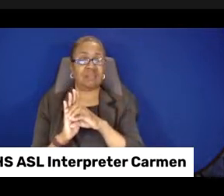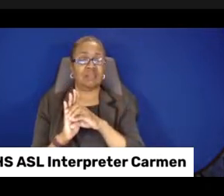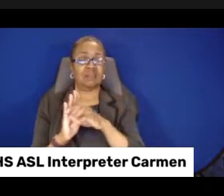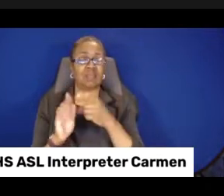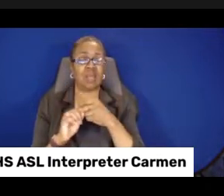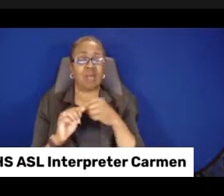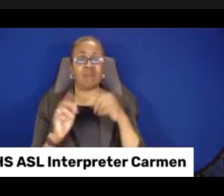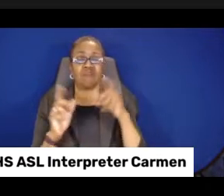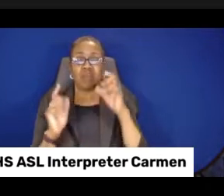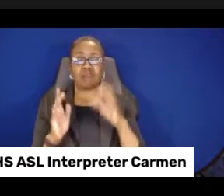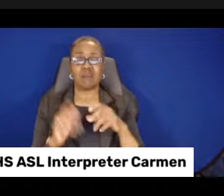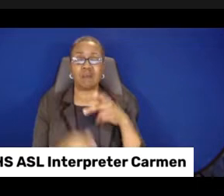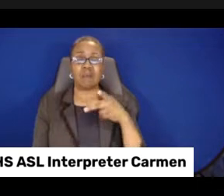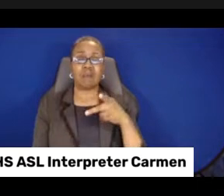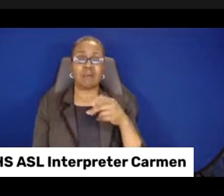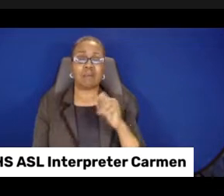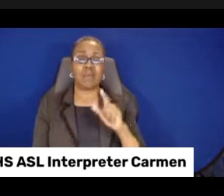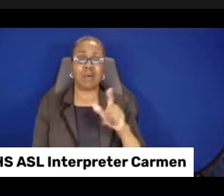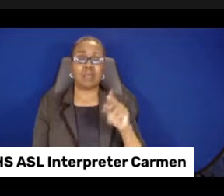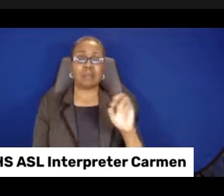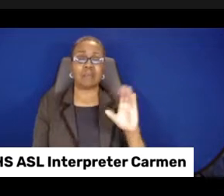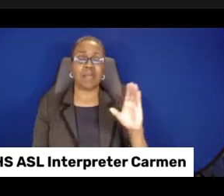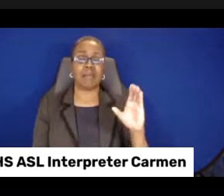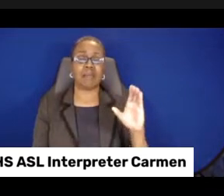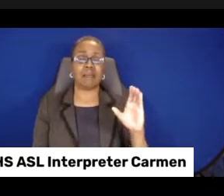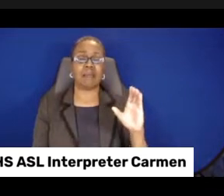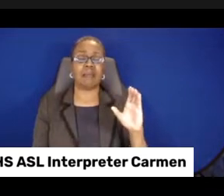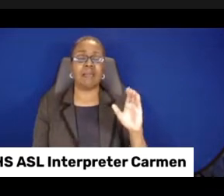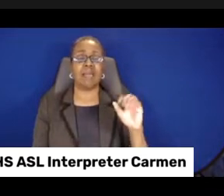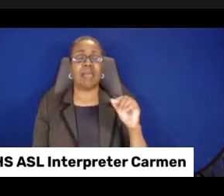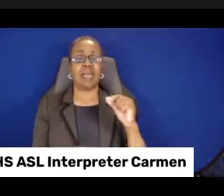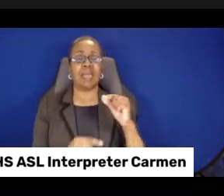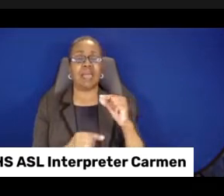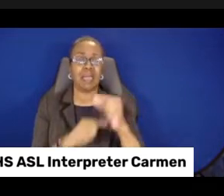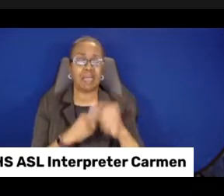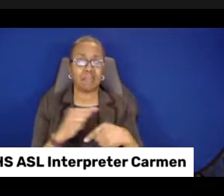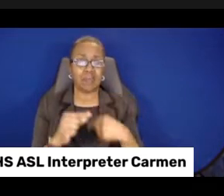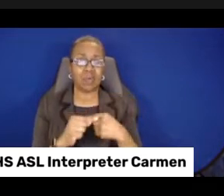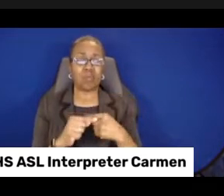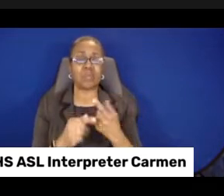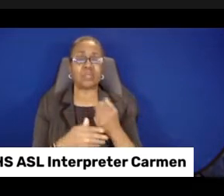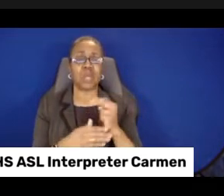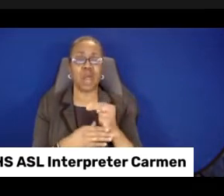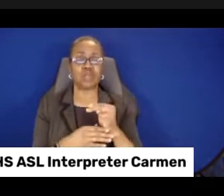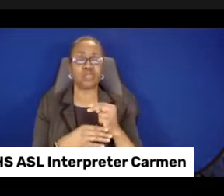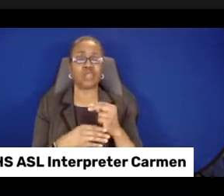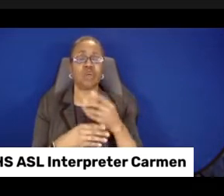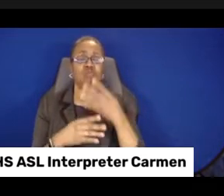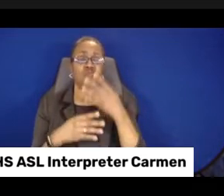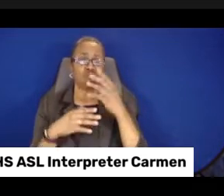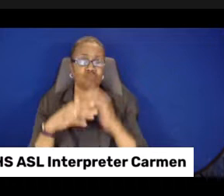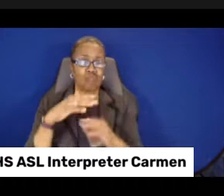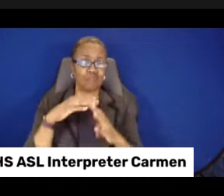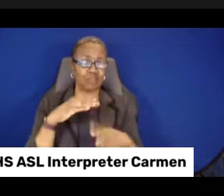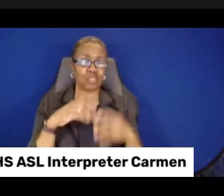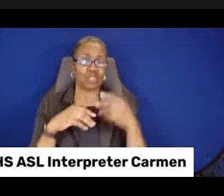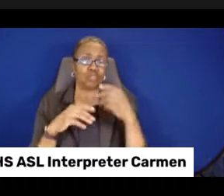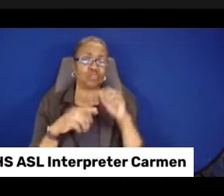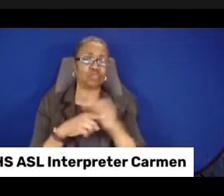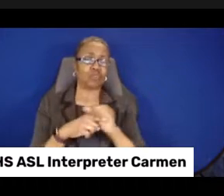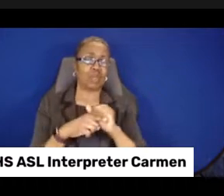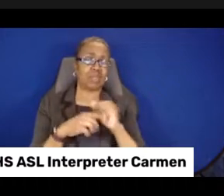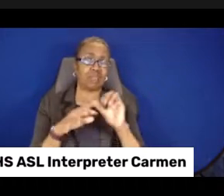fabulous photographer, Paul Bick, in the Global Gardens Refugee Training Farm. And to me,